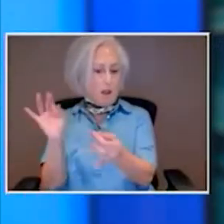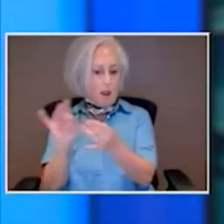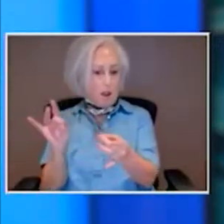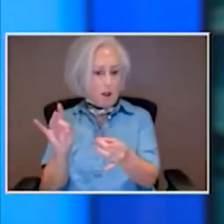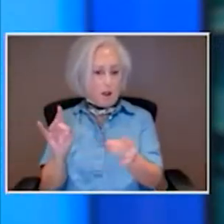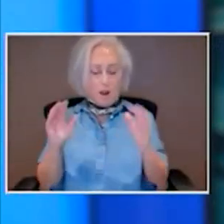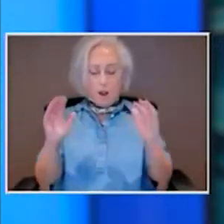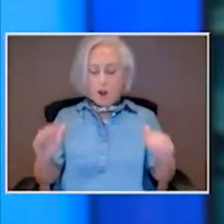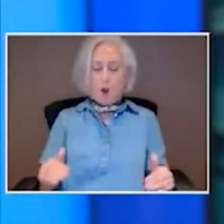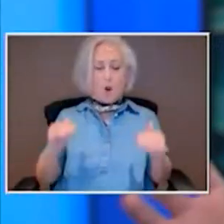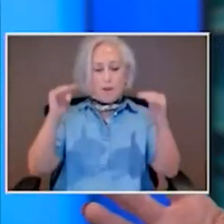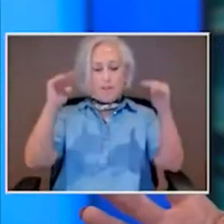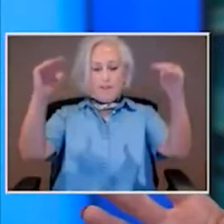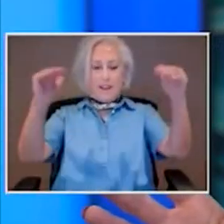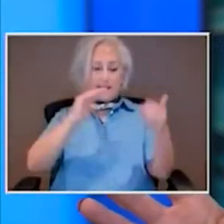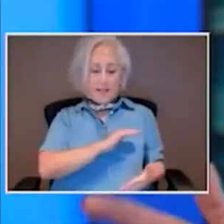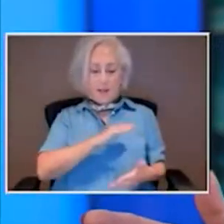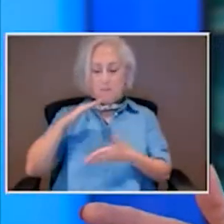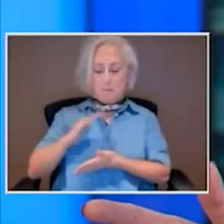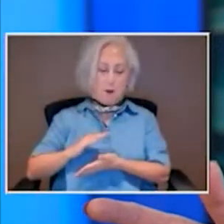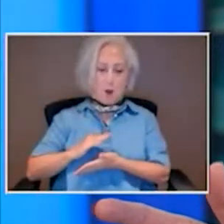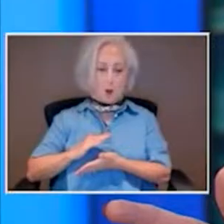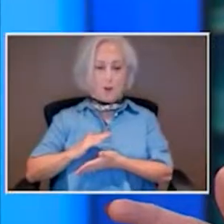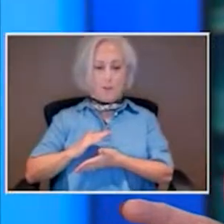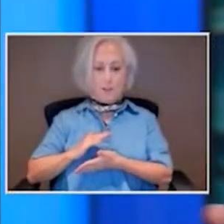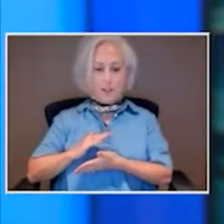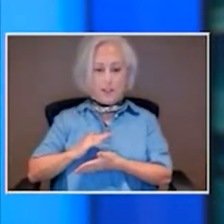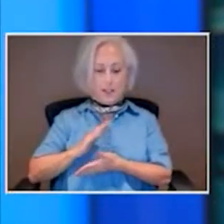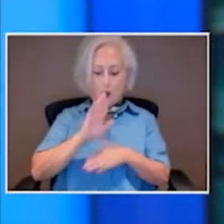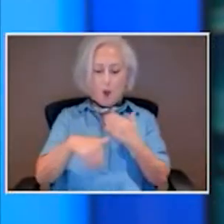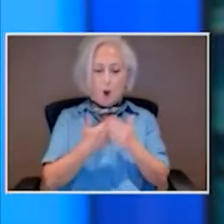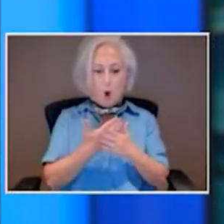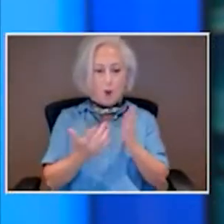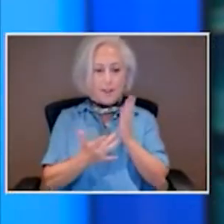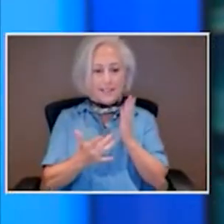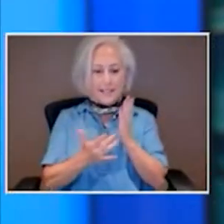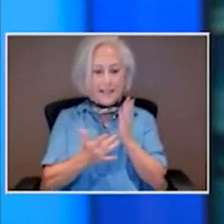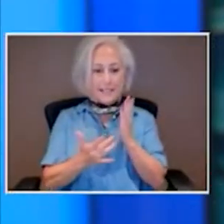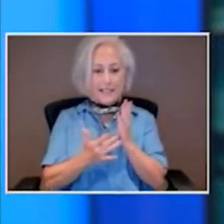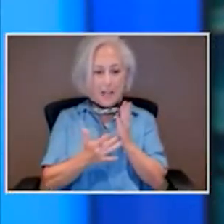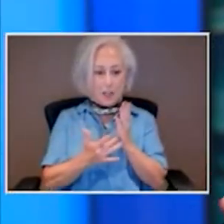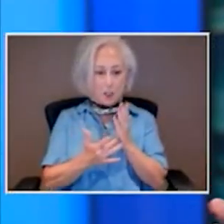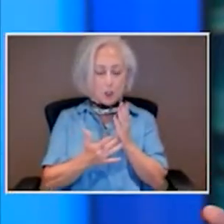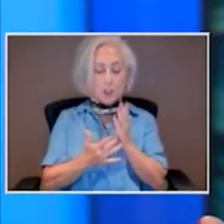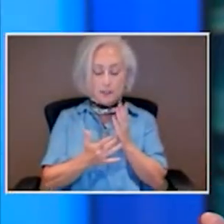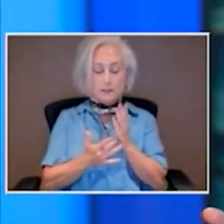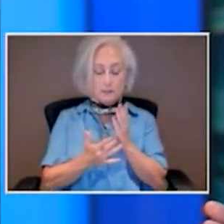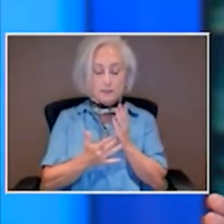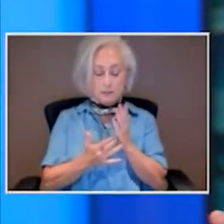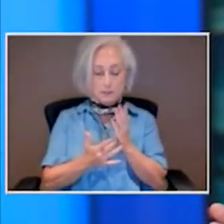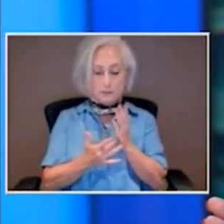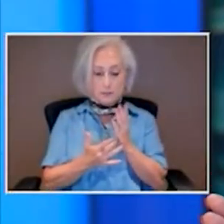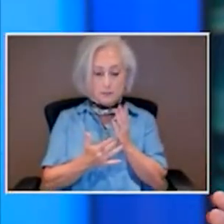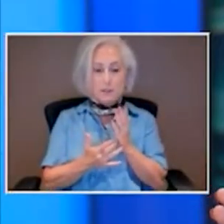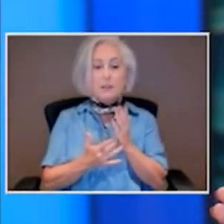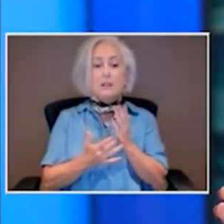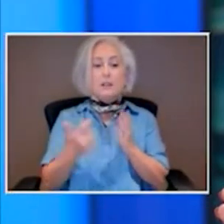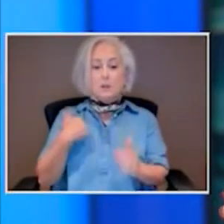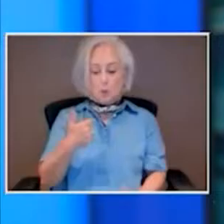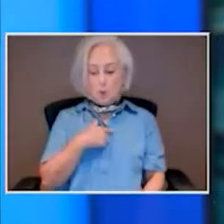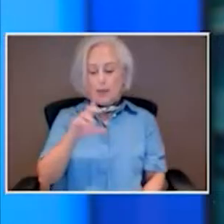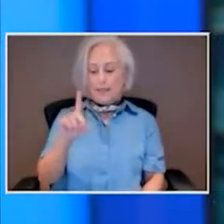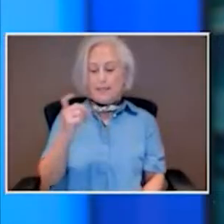in mammography and our advances with all the technology that are we're diagnosing more breast